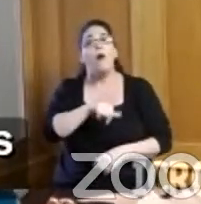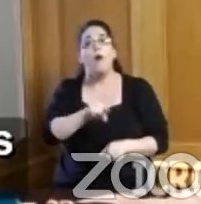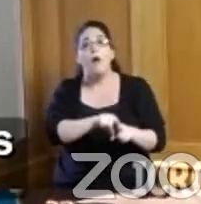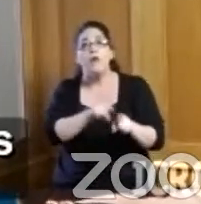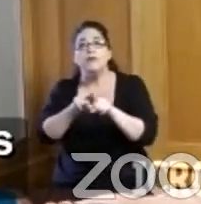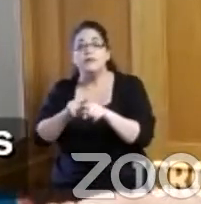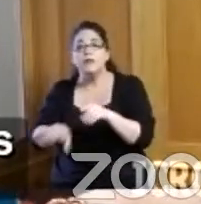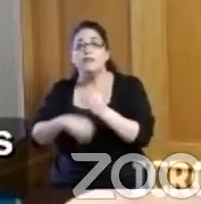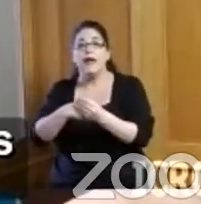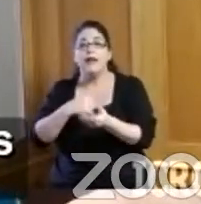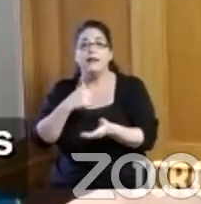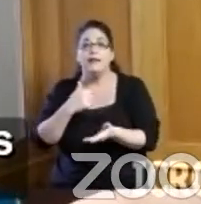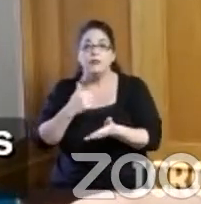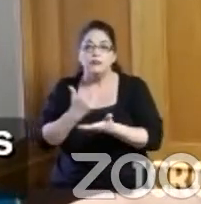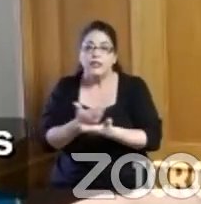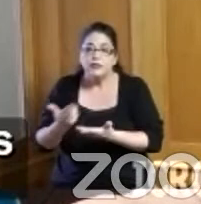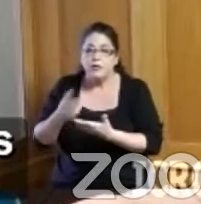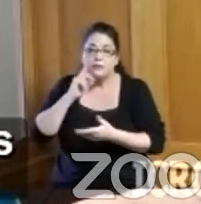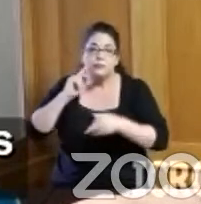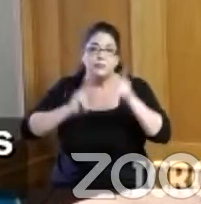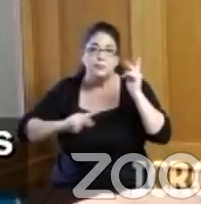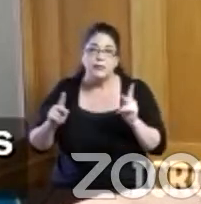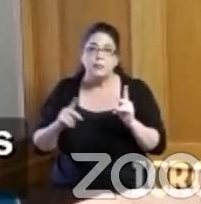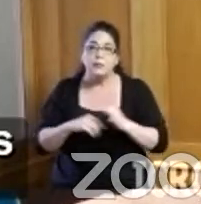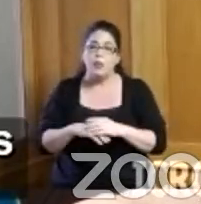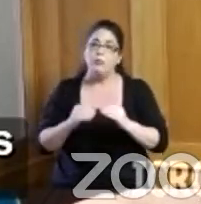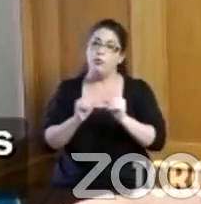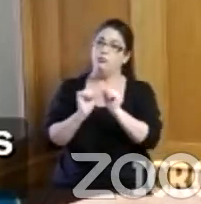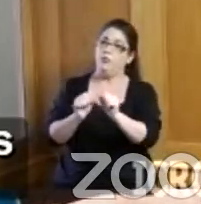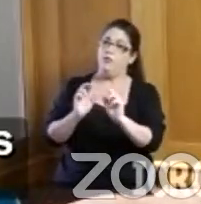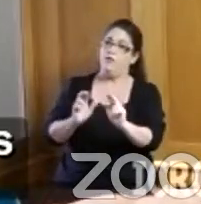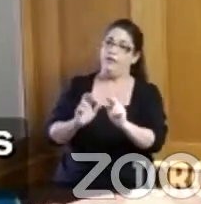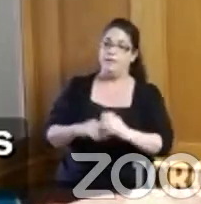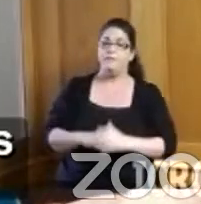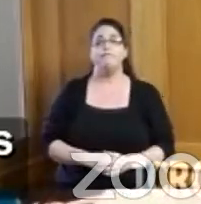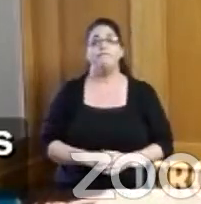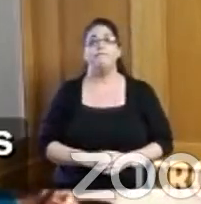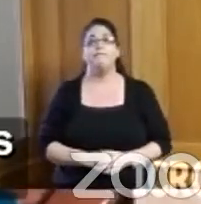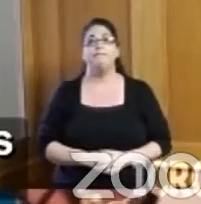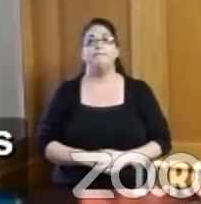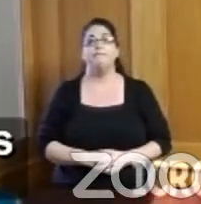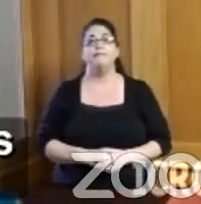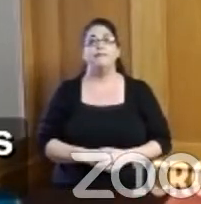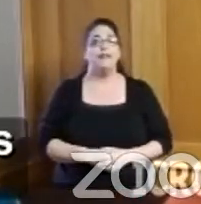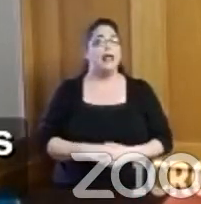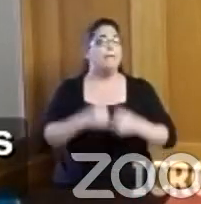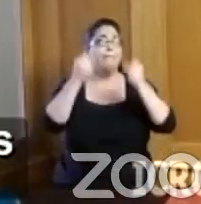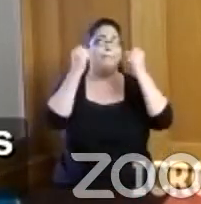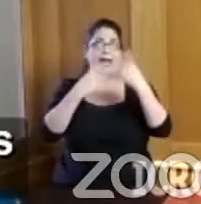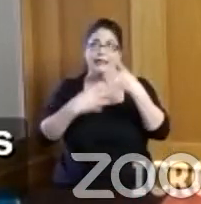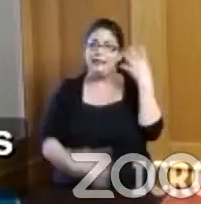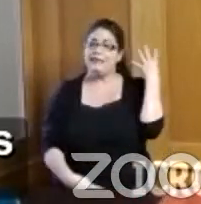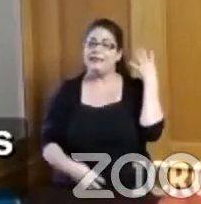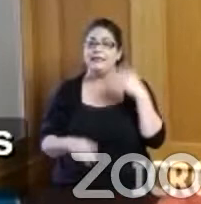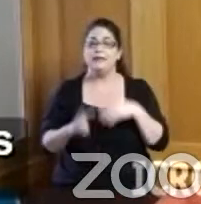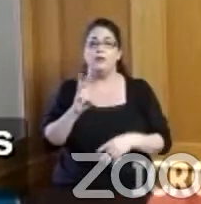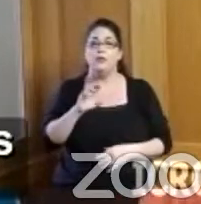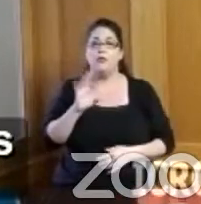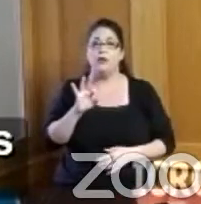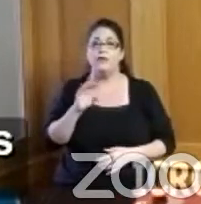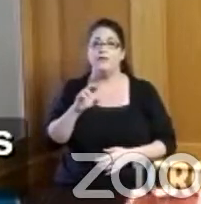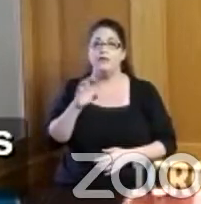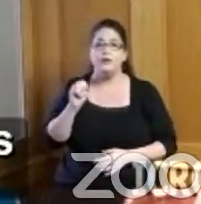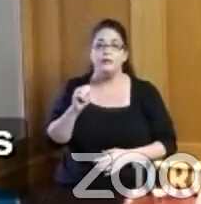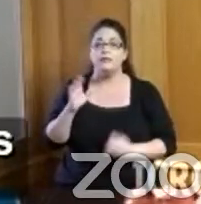that in a more permanent way. That is in here also. And then last but not least, there's a lot of other things in here, workforce and small